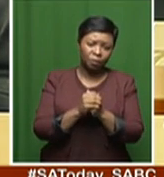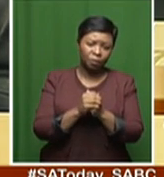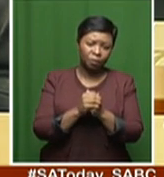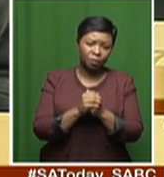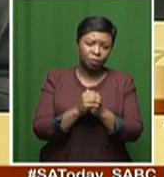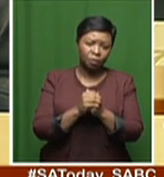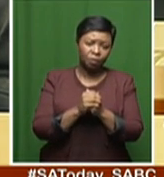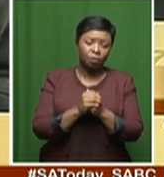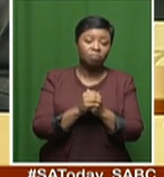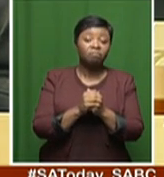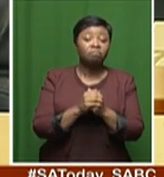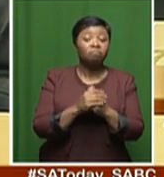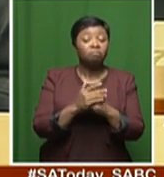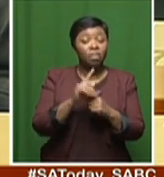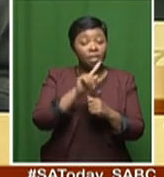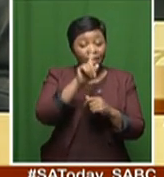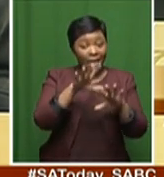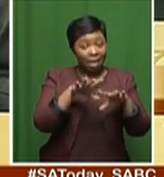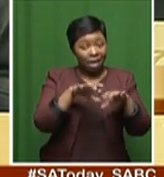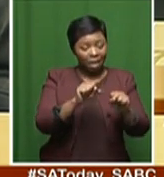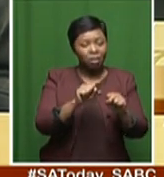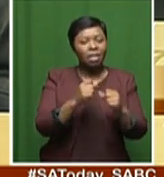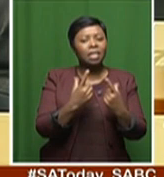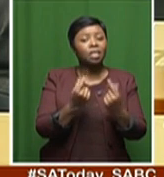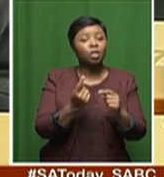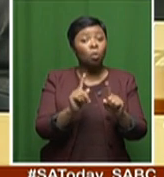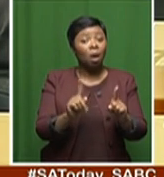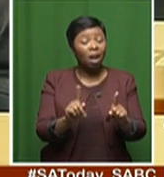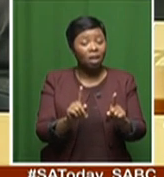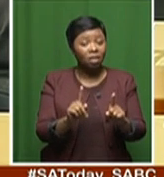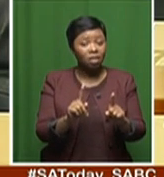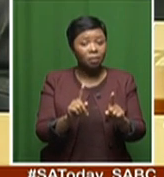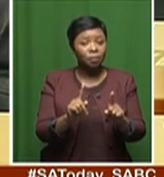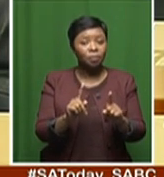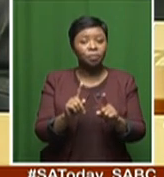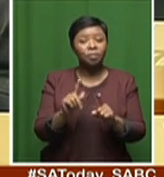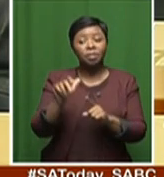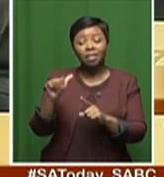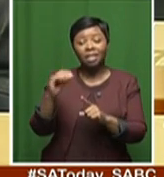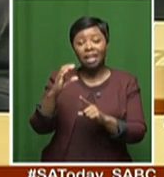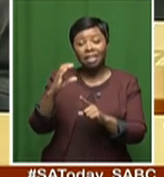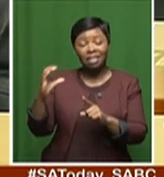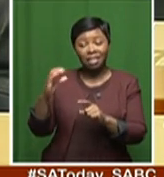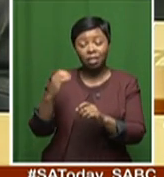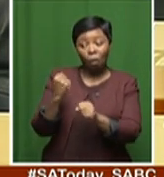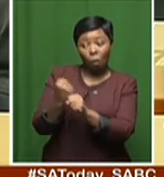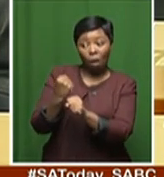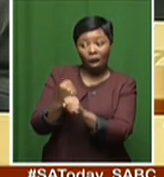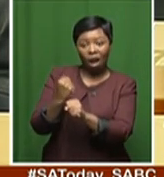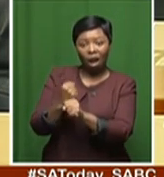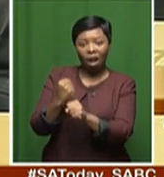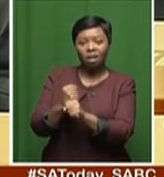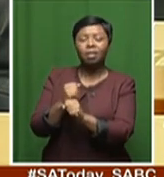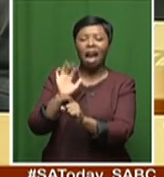deeply damaged the effect of, or the effectiveness of the African National Congress itself.